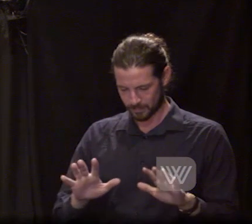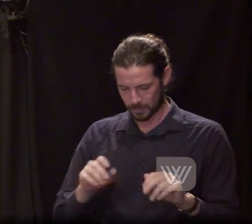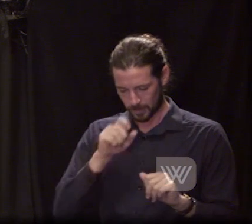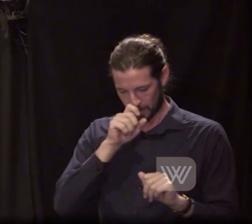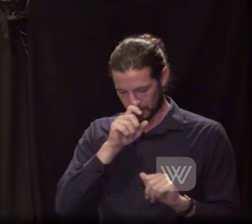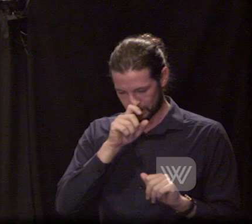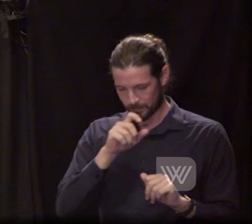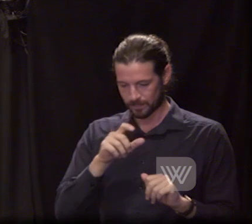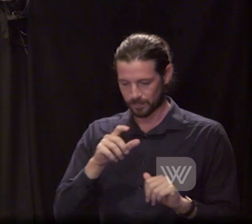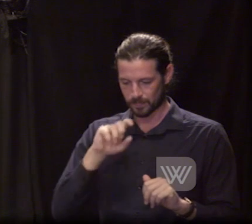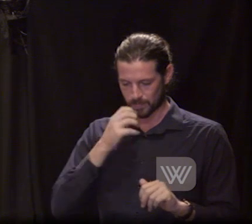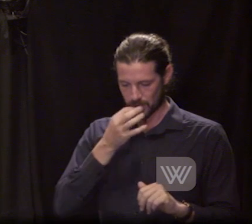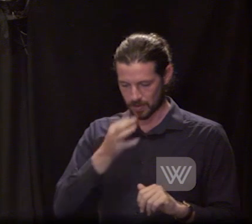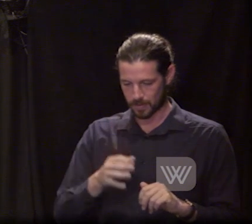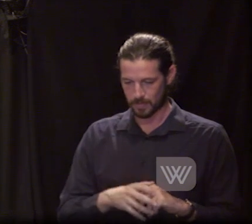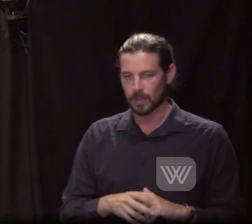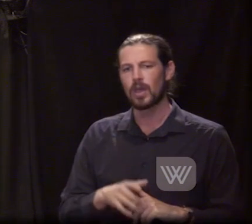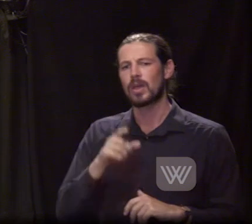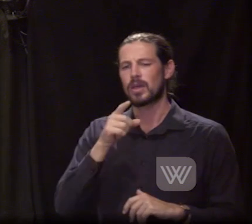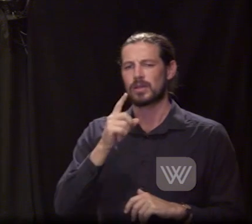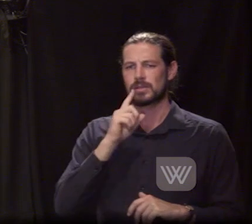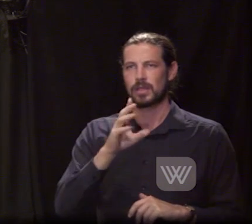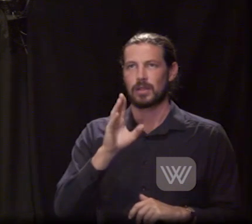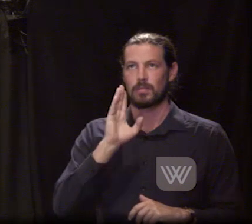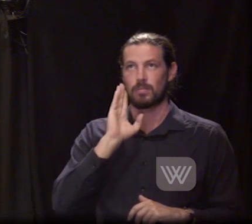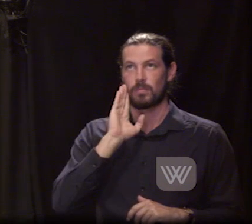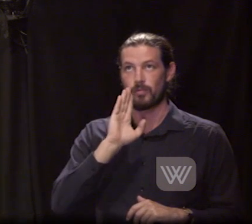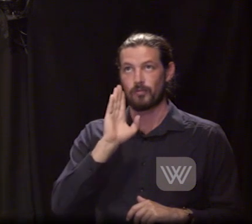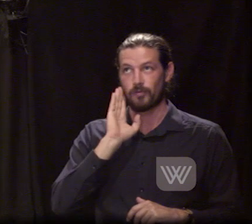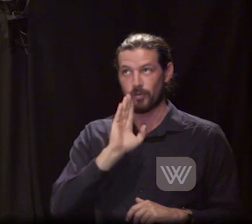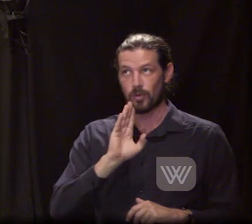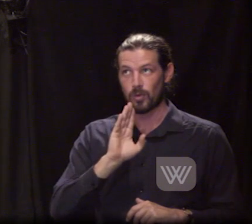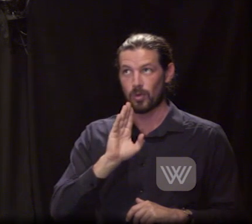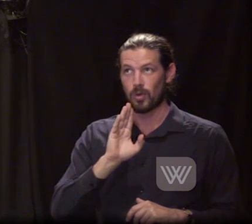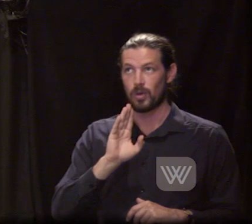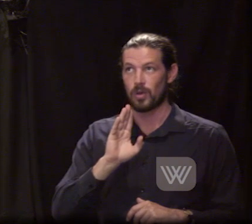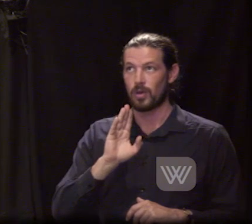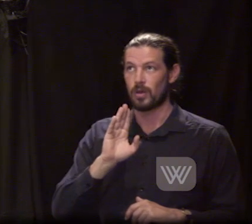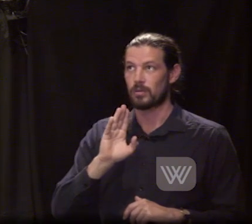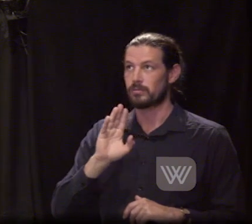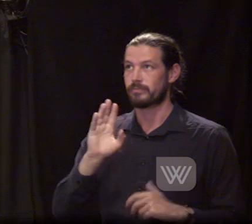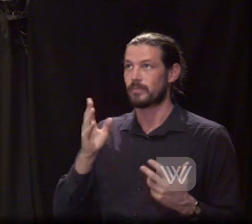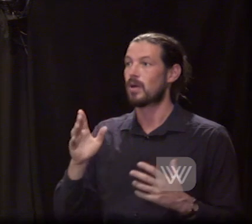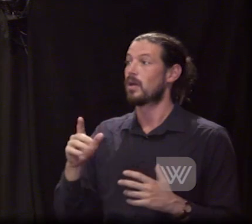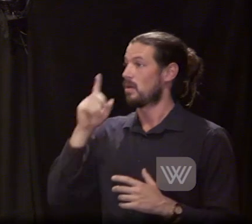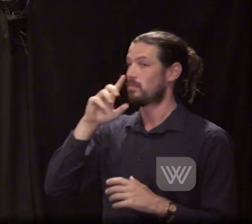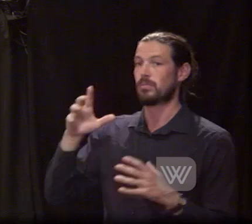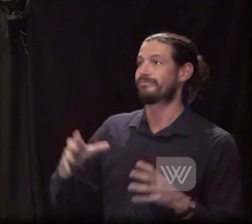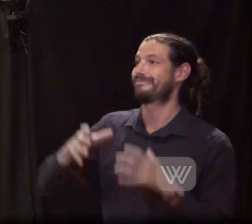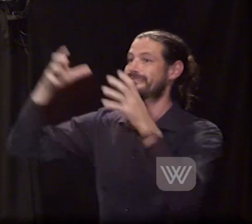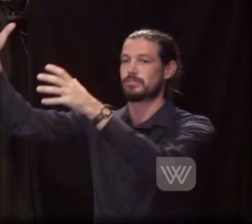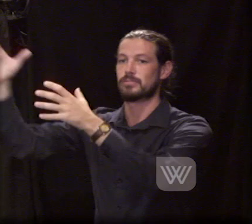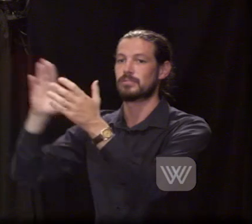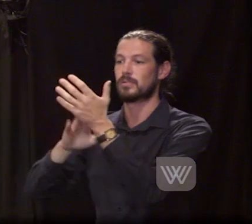first ask, you mentioned one of the reasons often given for going to Mars or trying to colonize Mars is to have a